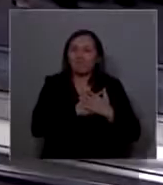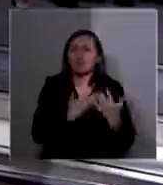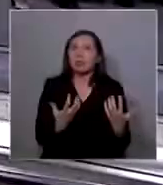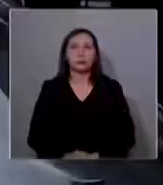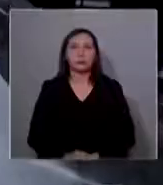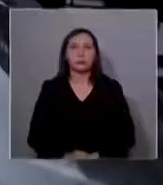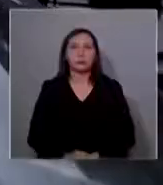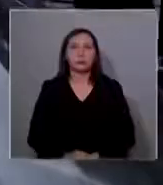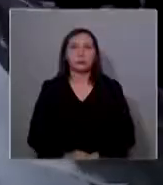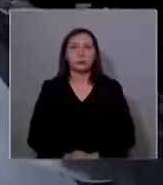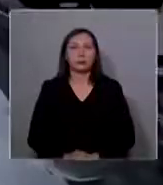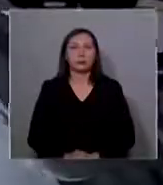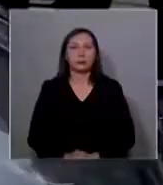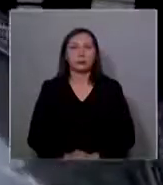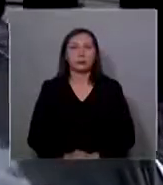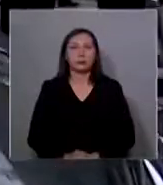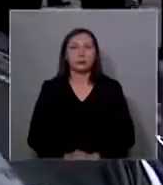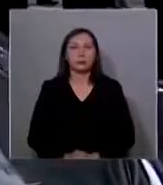the dictatorship."